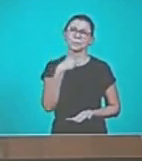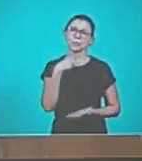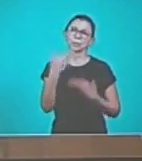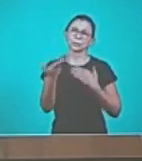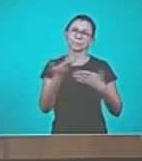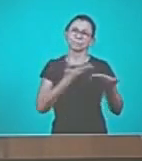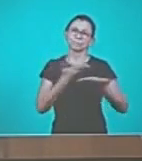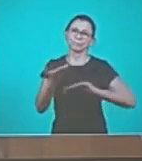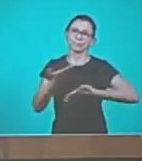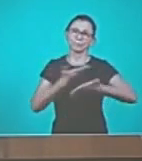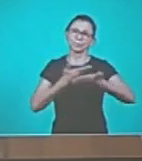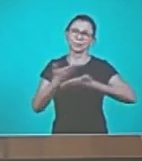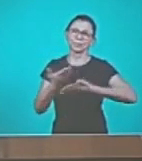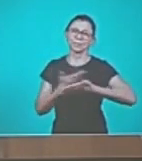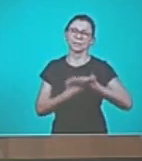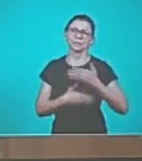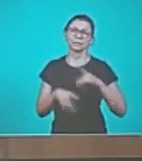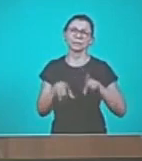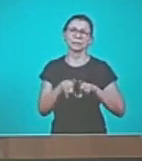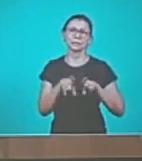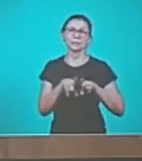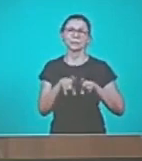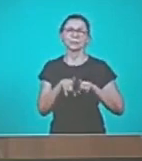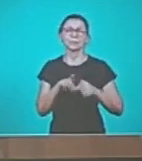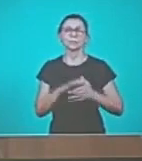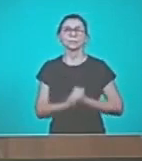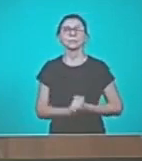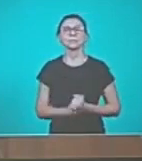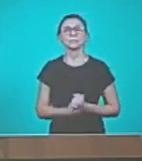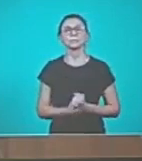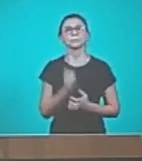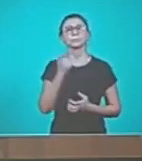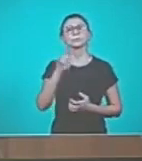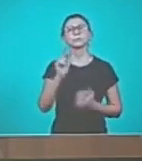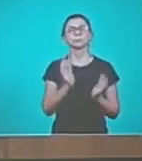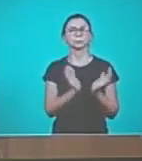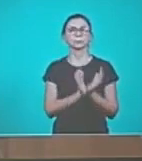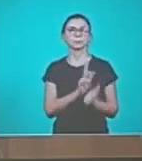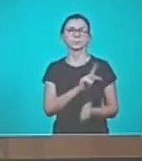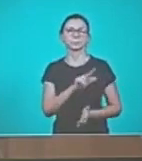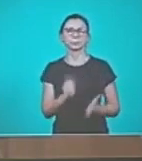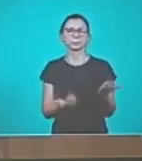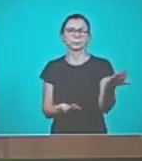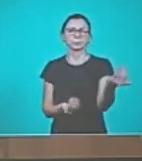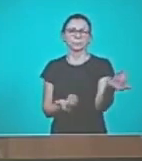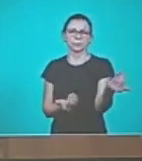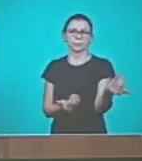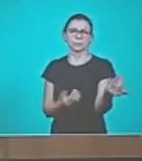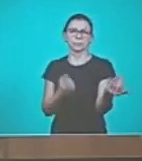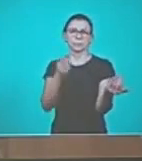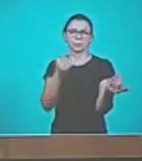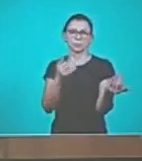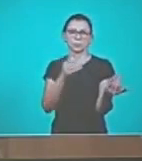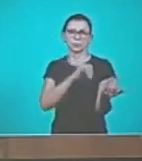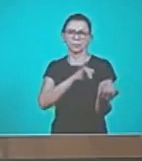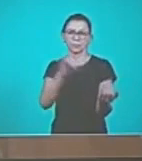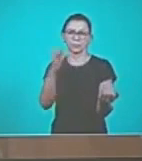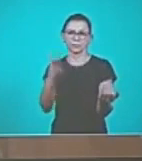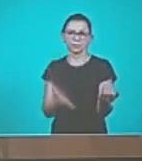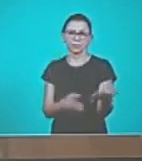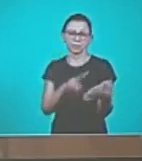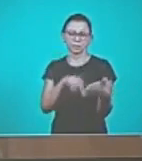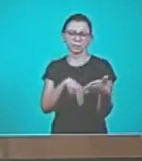who are unable to contribute with this work. You also have a message from other brethren here, youth that I already spoke